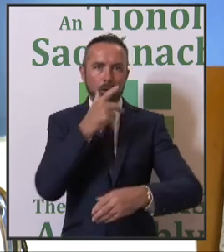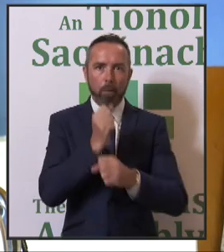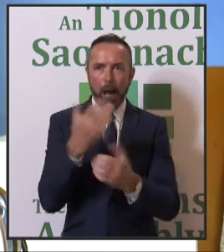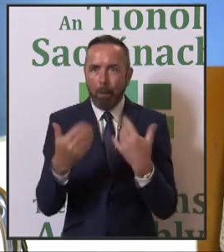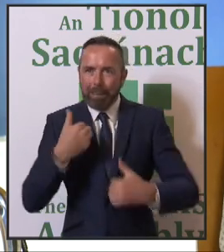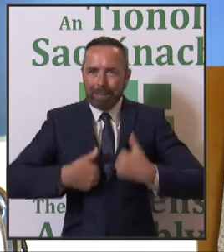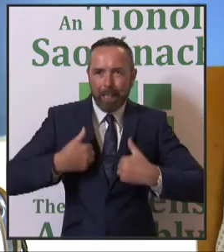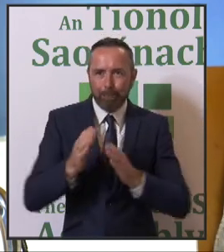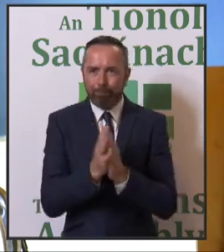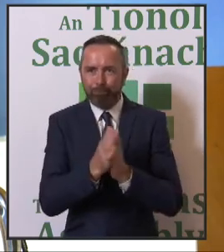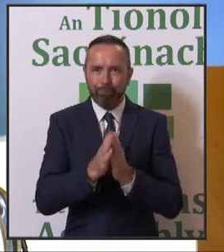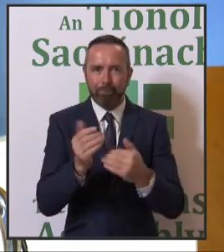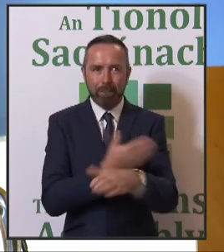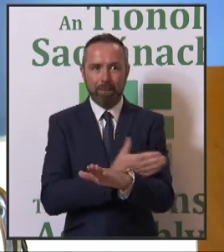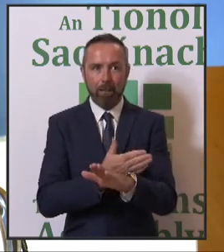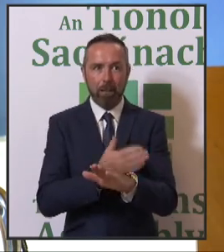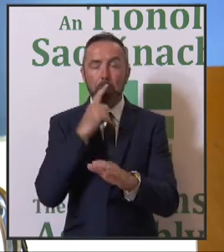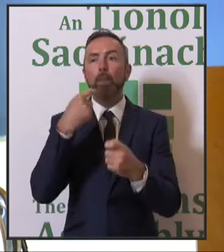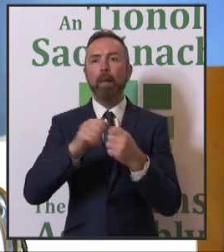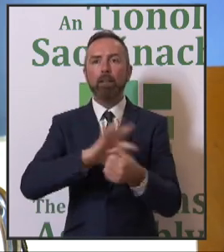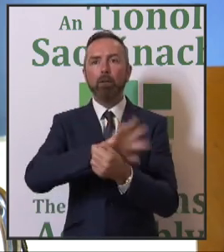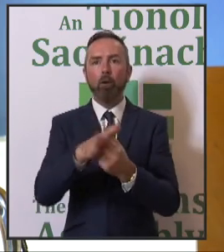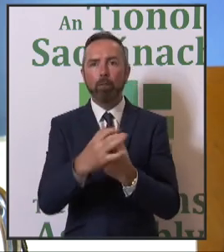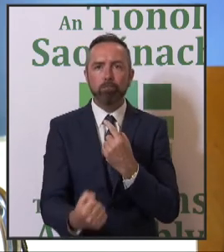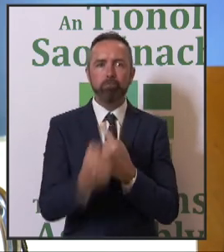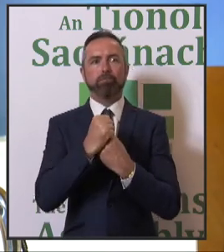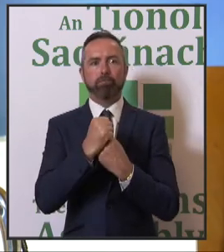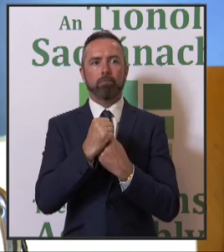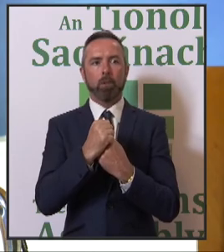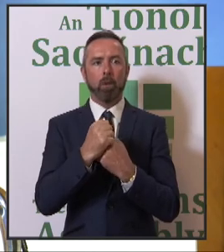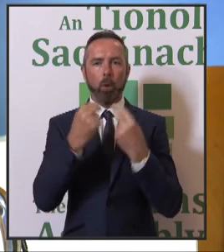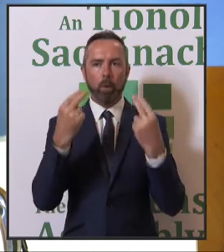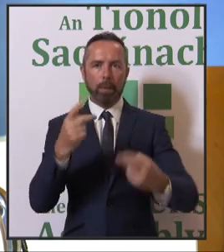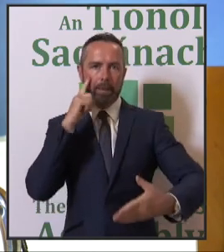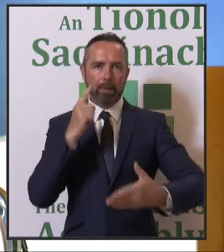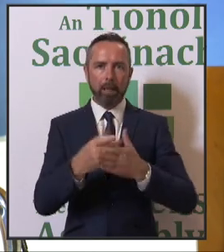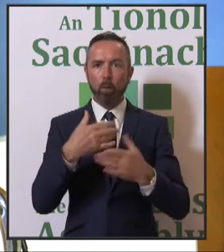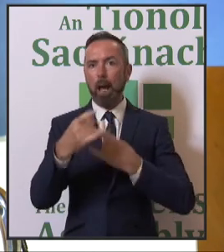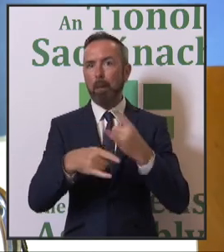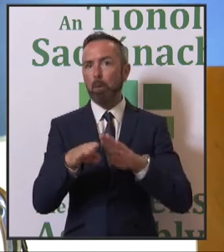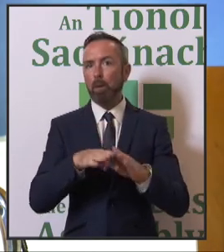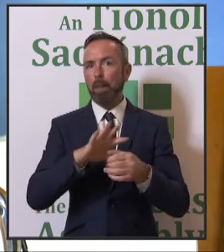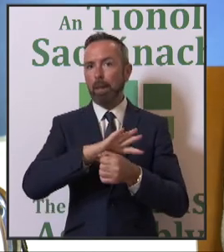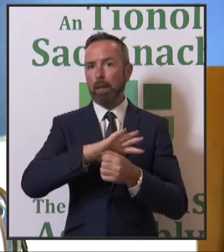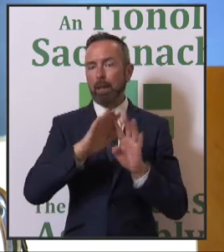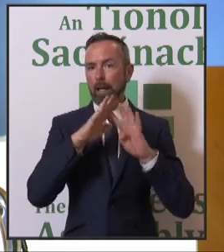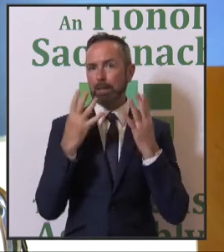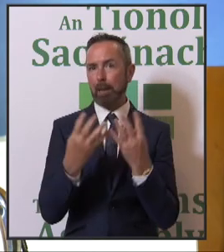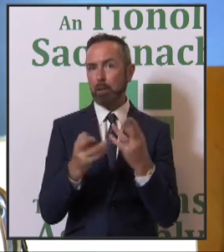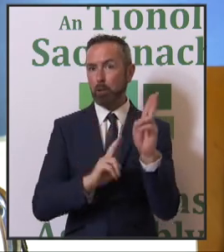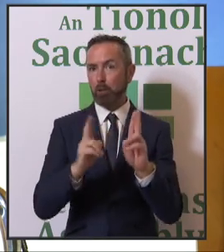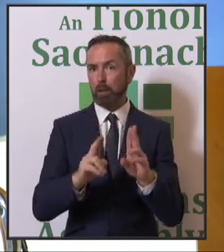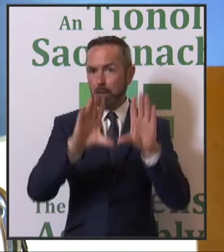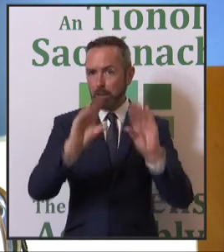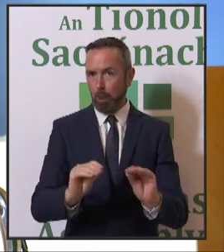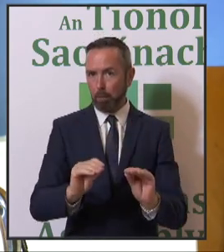Citizens' Assembly. But you're right, then COVID came upon us. We had to quickly decide what was going to happen to our Assembly. Would we postpone it? Would we stall